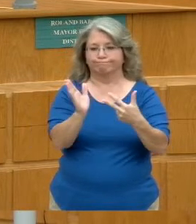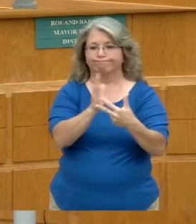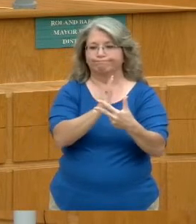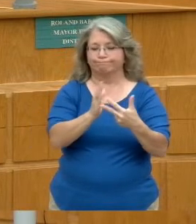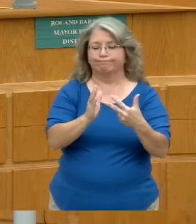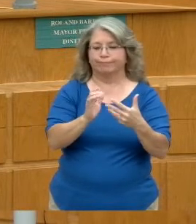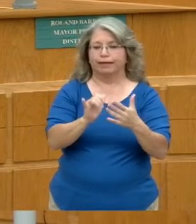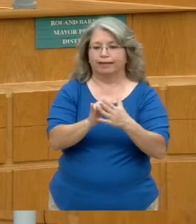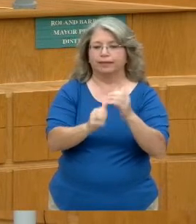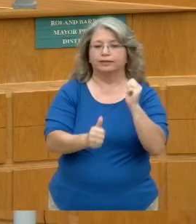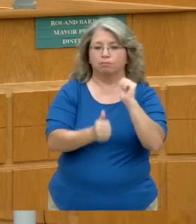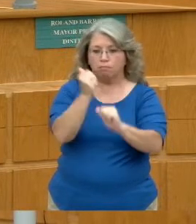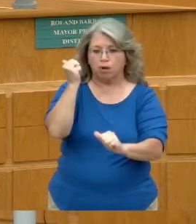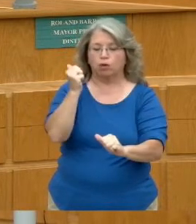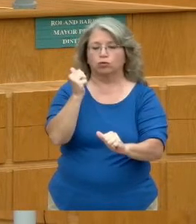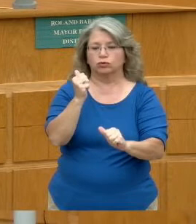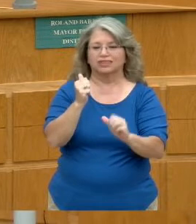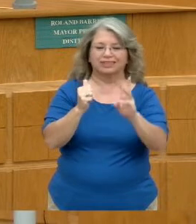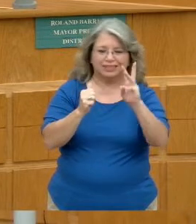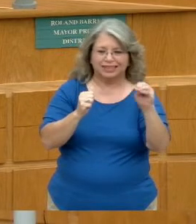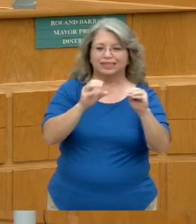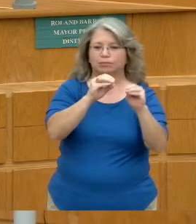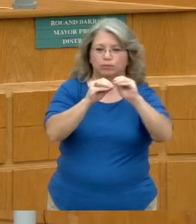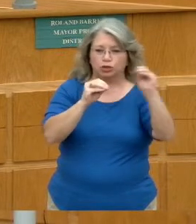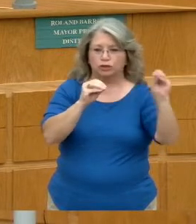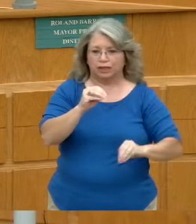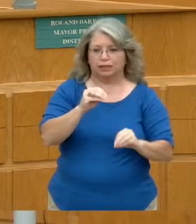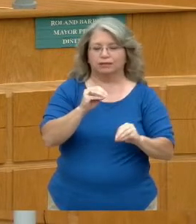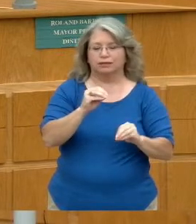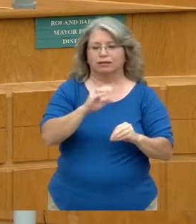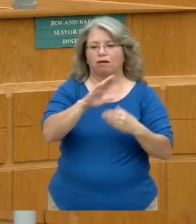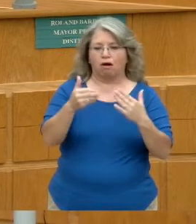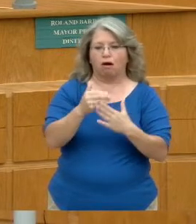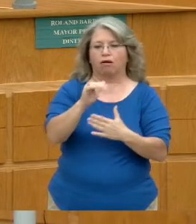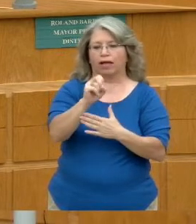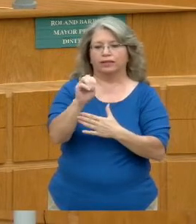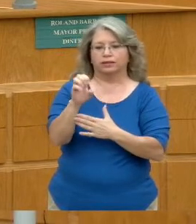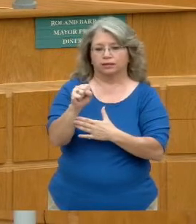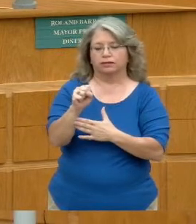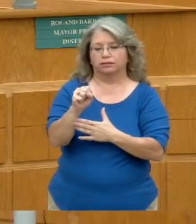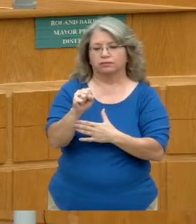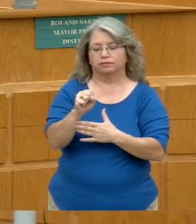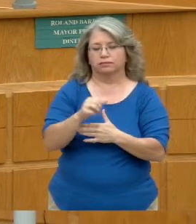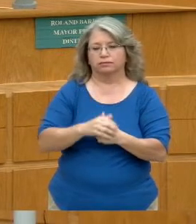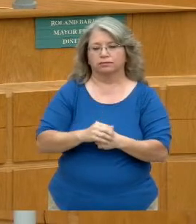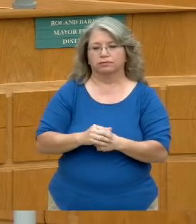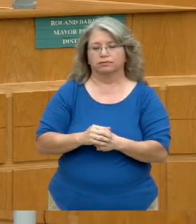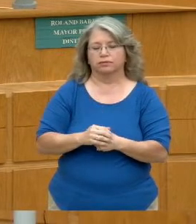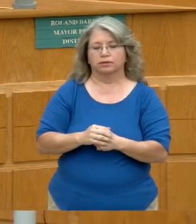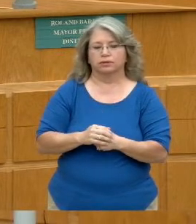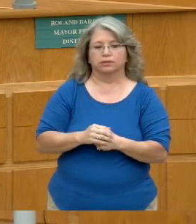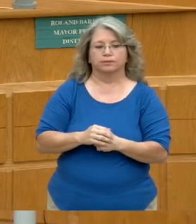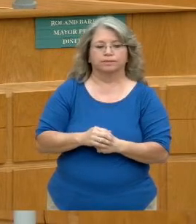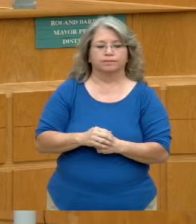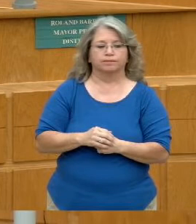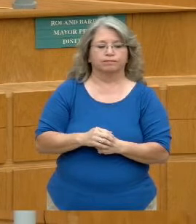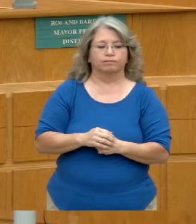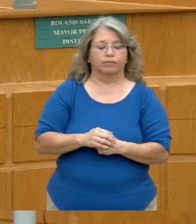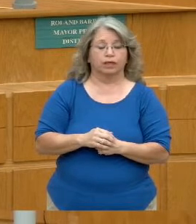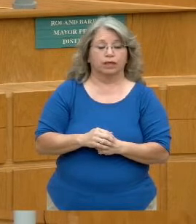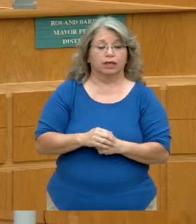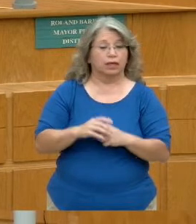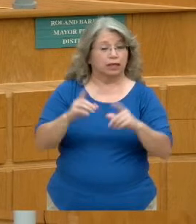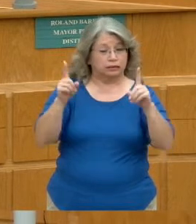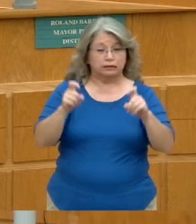to 50 account for 60% of all of our cases we've had since the beginning. And then testing